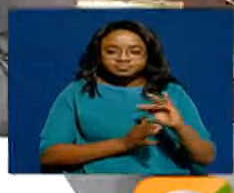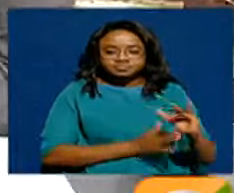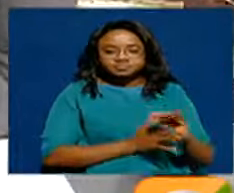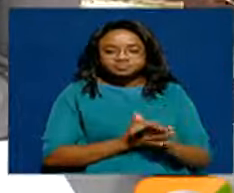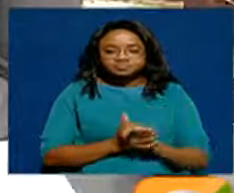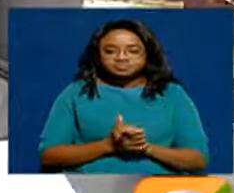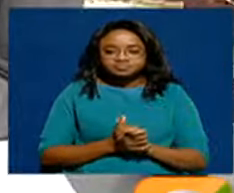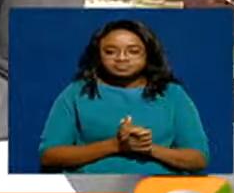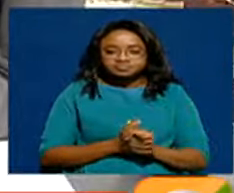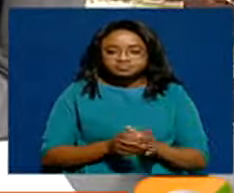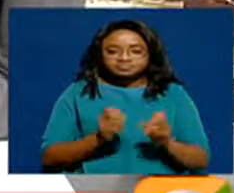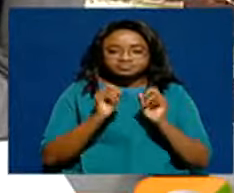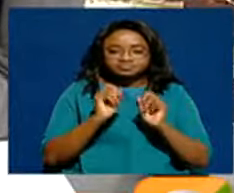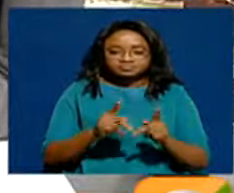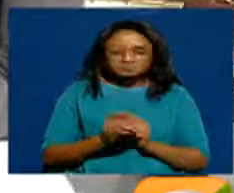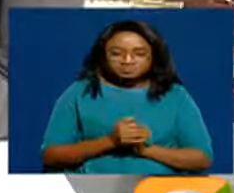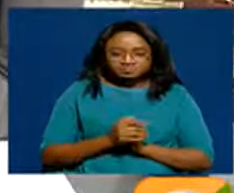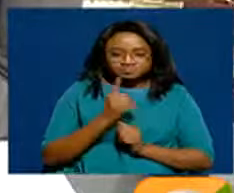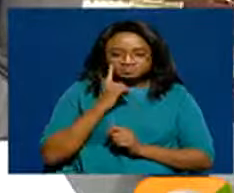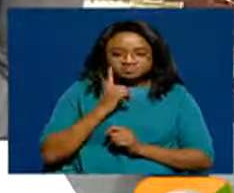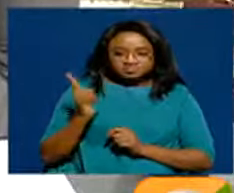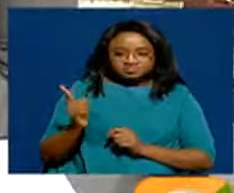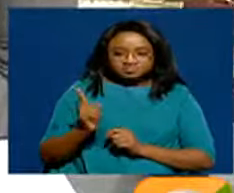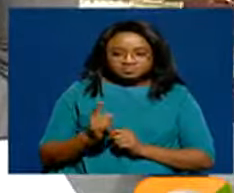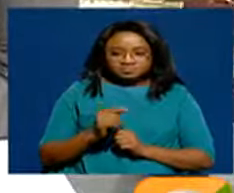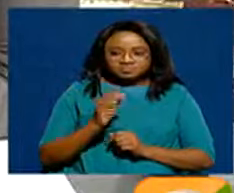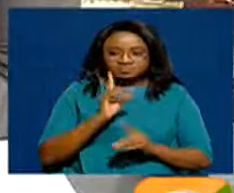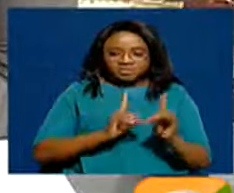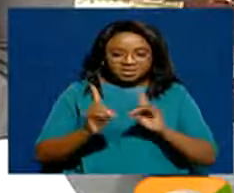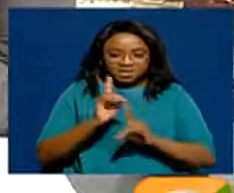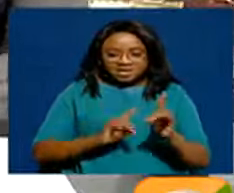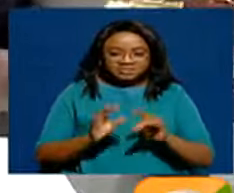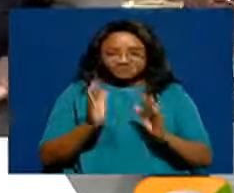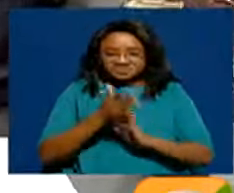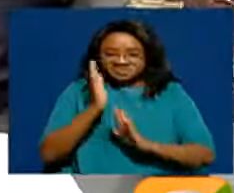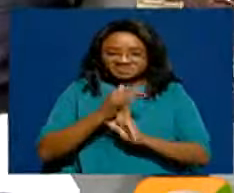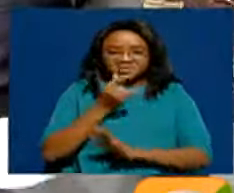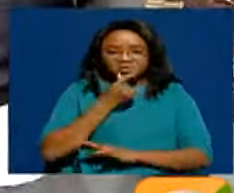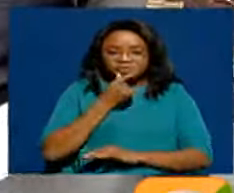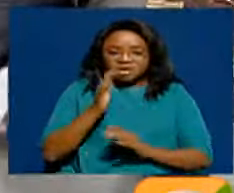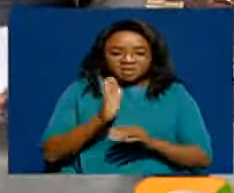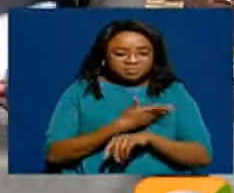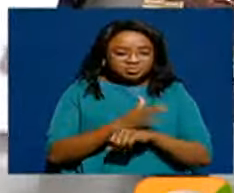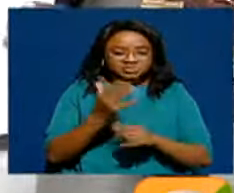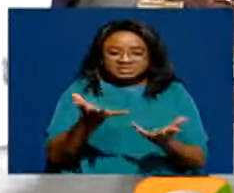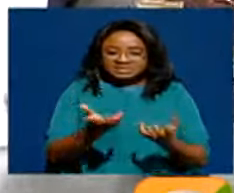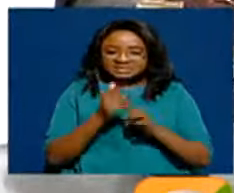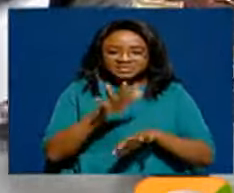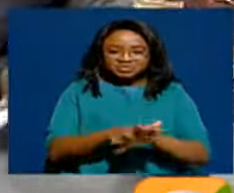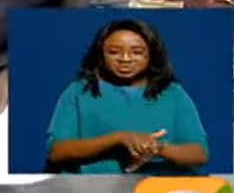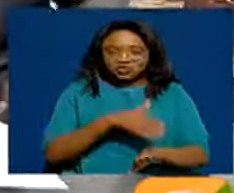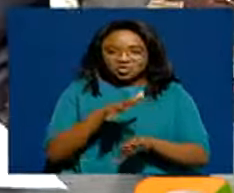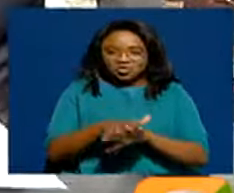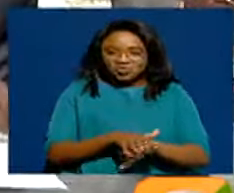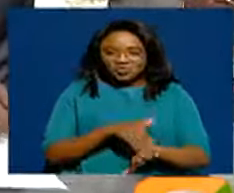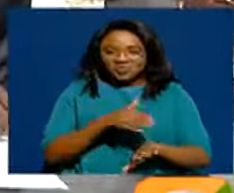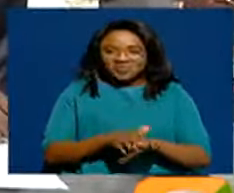Looks like a good time was had by all. Was did you see Ohangla Nangaraka? Let's see, you know your Ohangla.